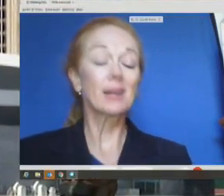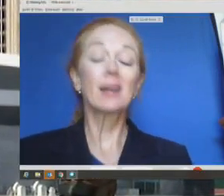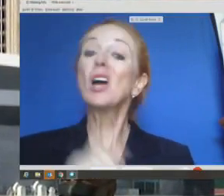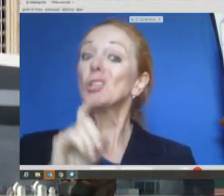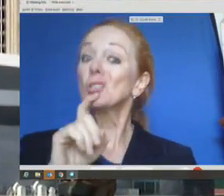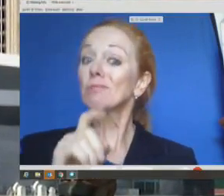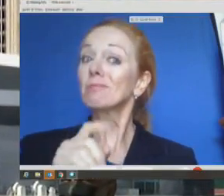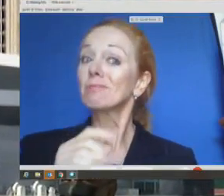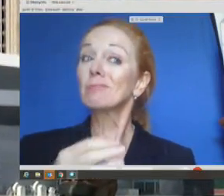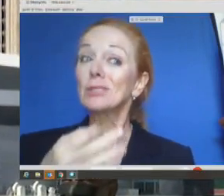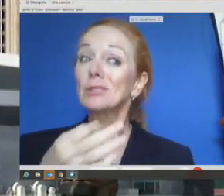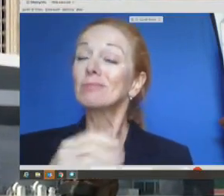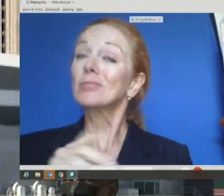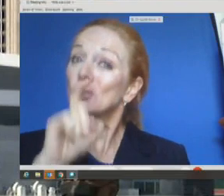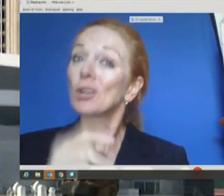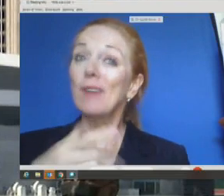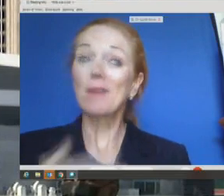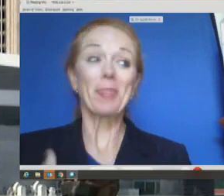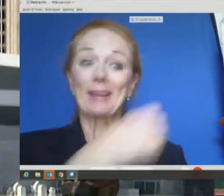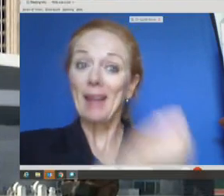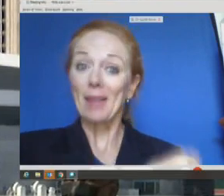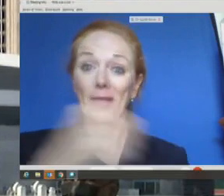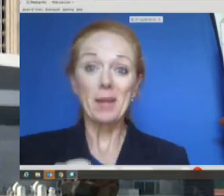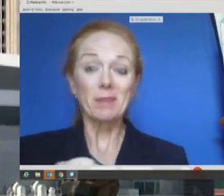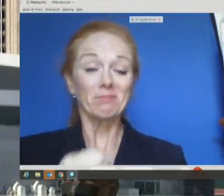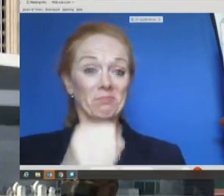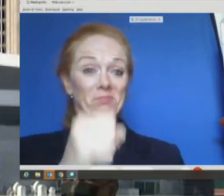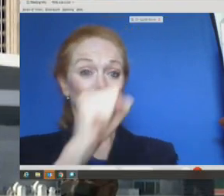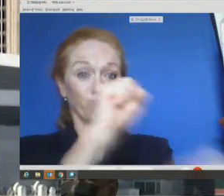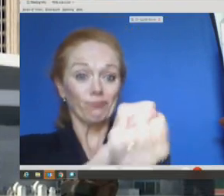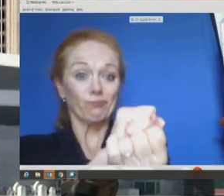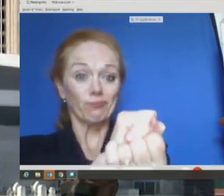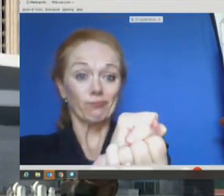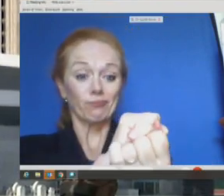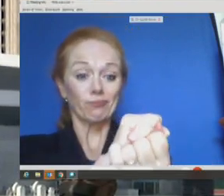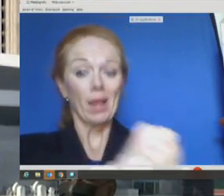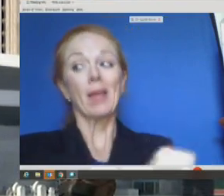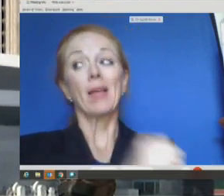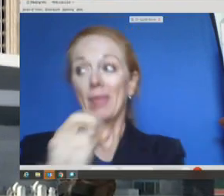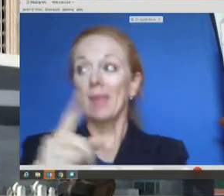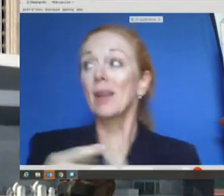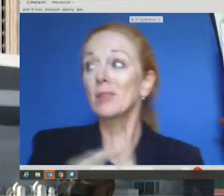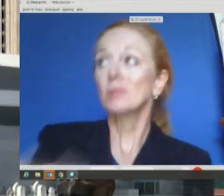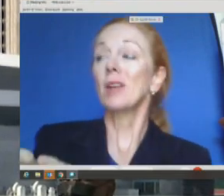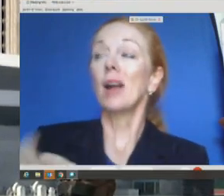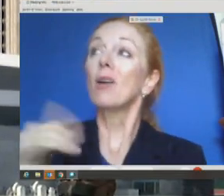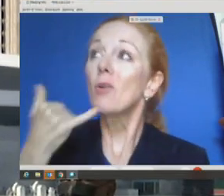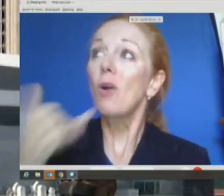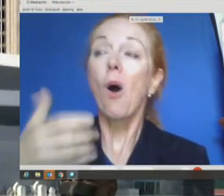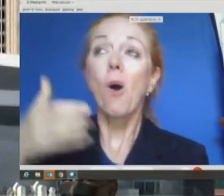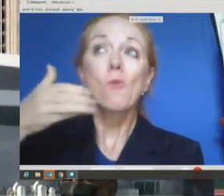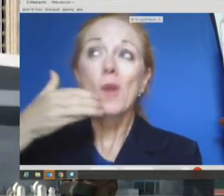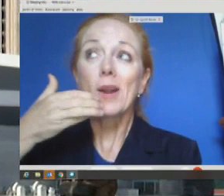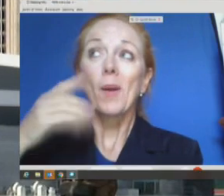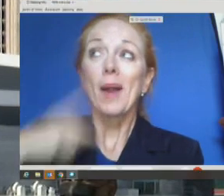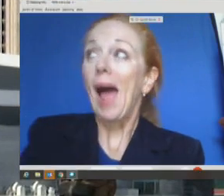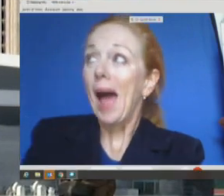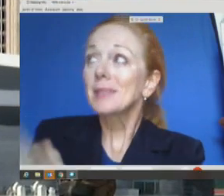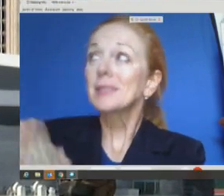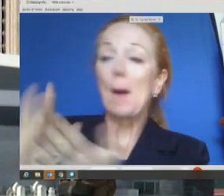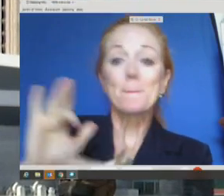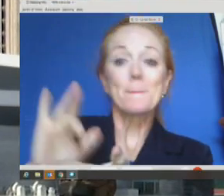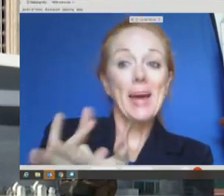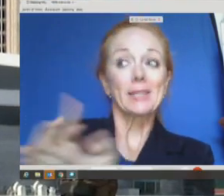handcuffs, somebody should have gotten on the radio and asked dispatch to start medic their way to do an evaluation for him. Why